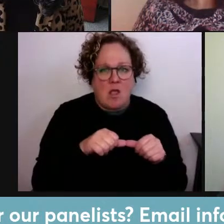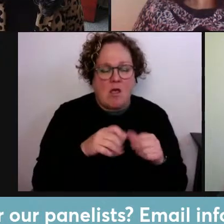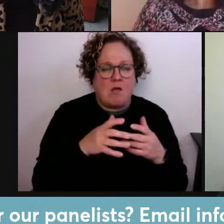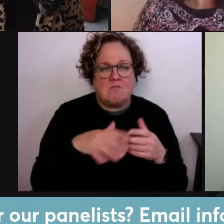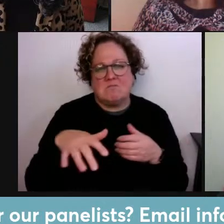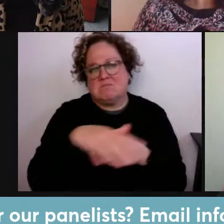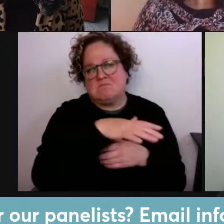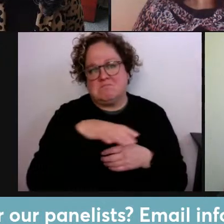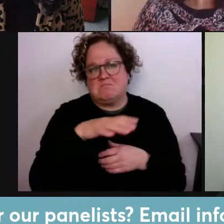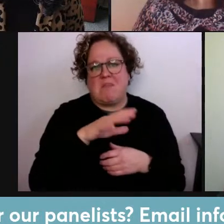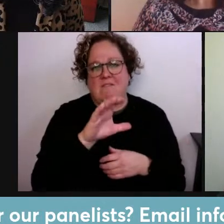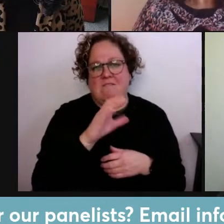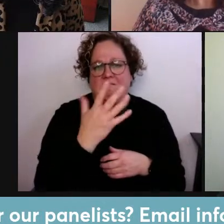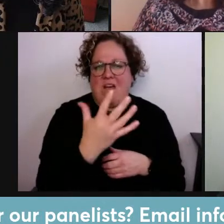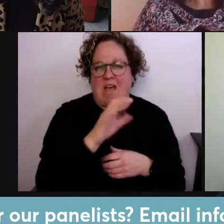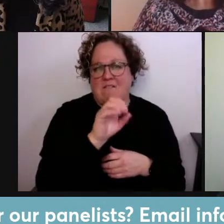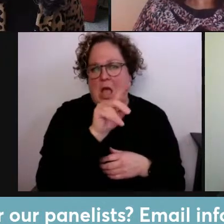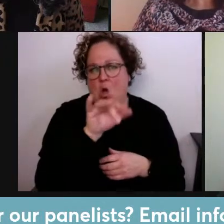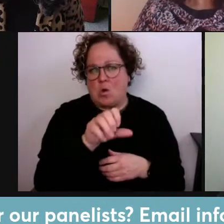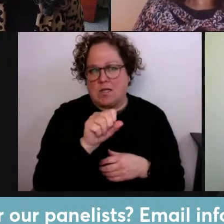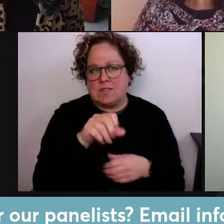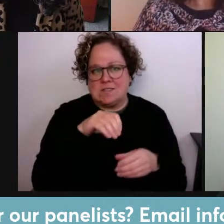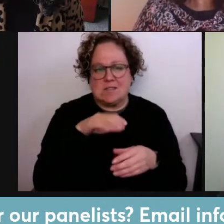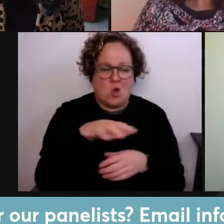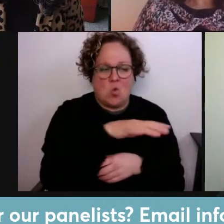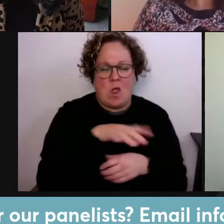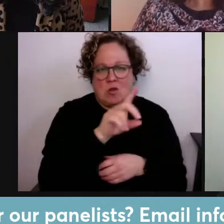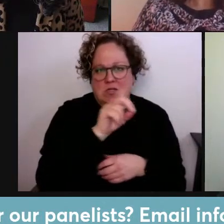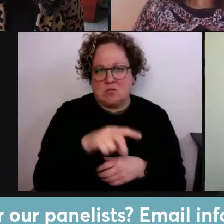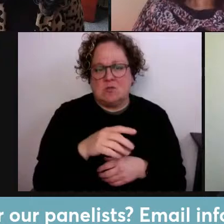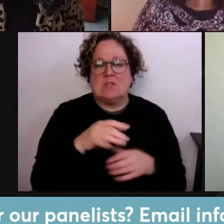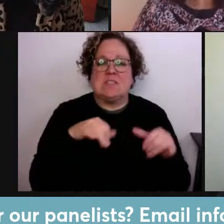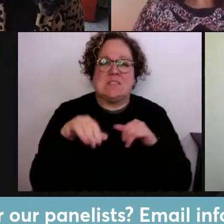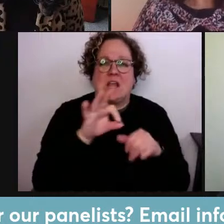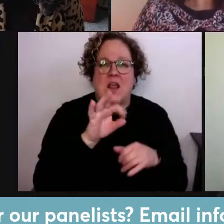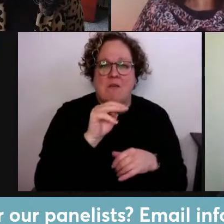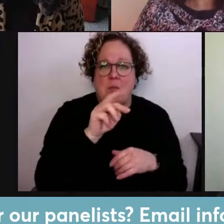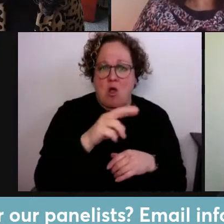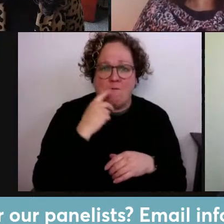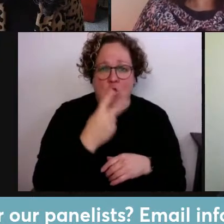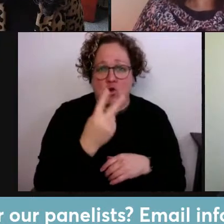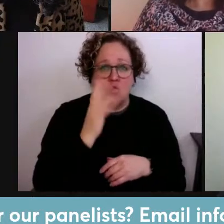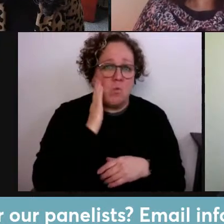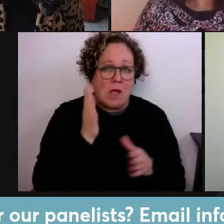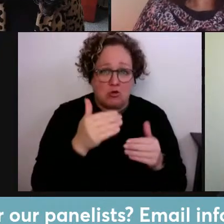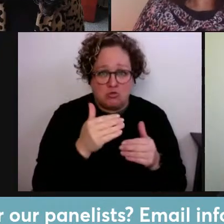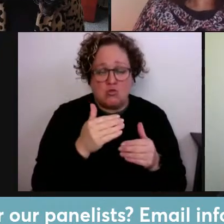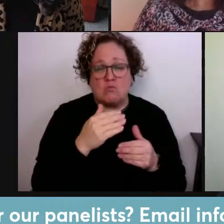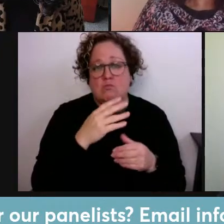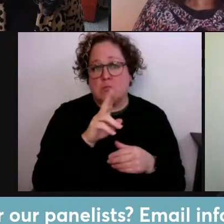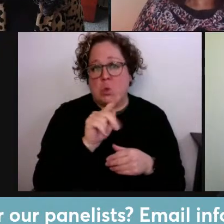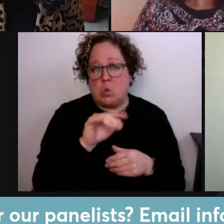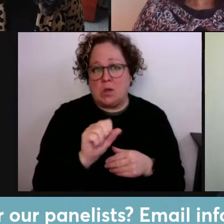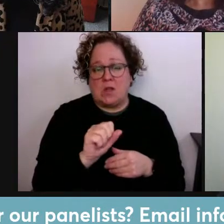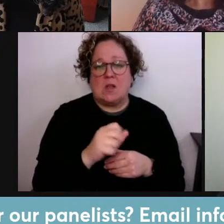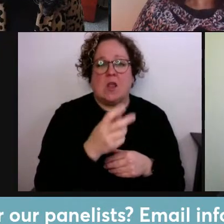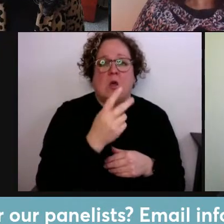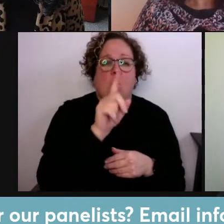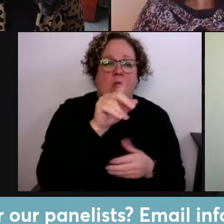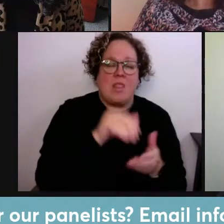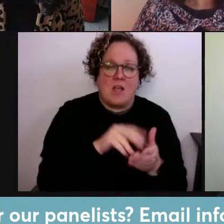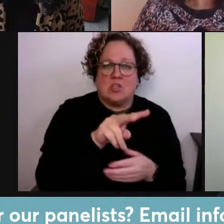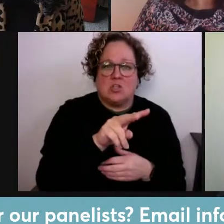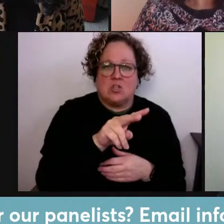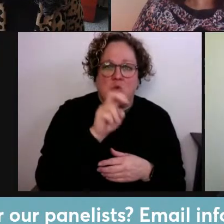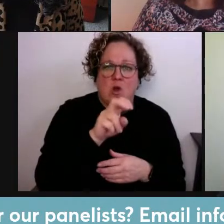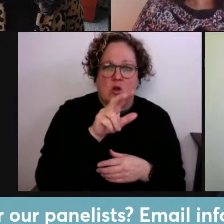five counties around Detroit, the standard FMR for a two-bedroom unit is $1,213. And that's very